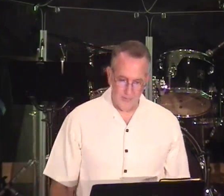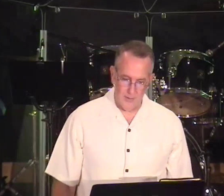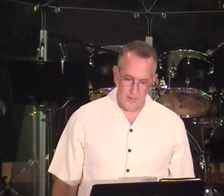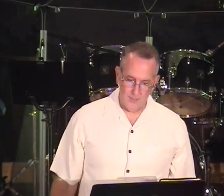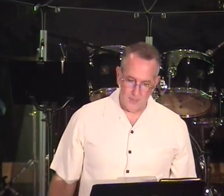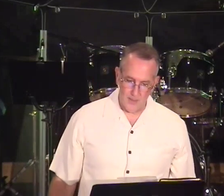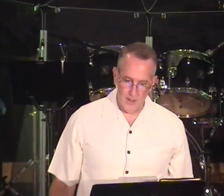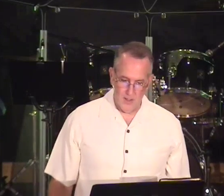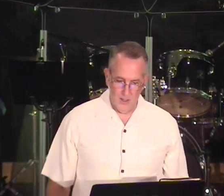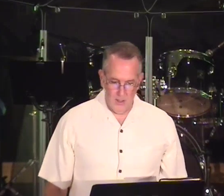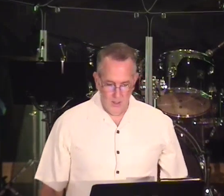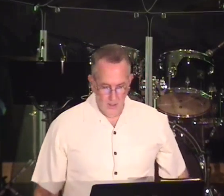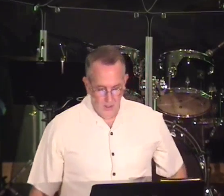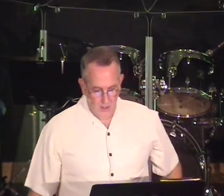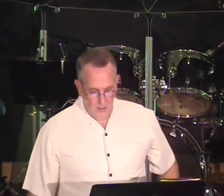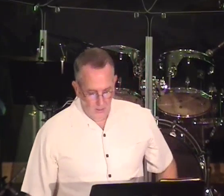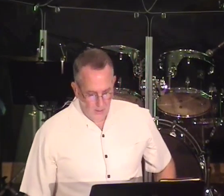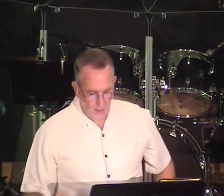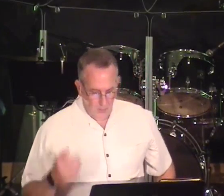difference.